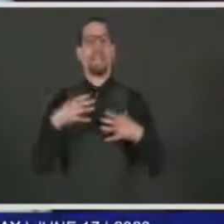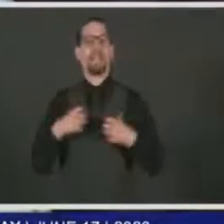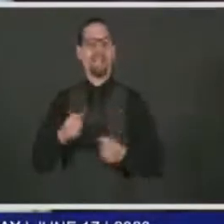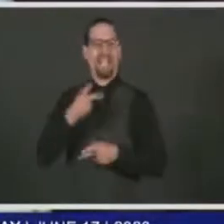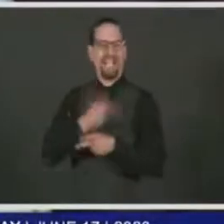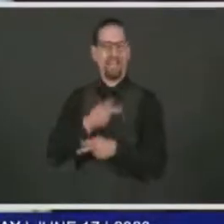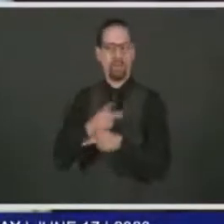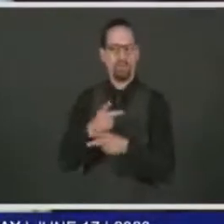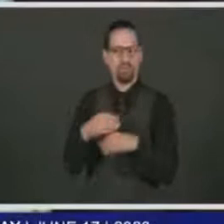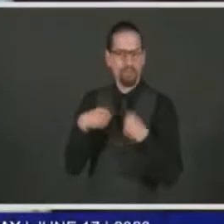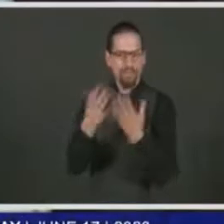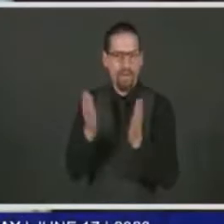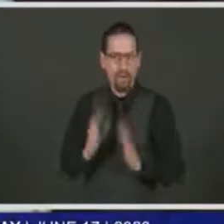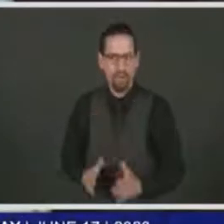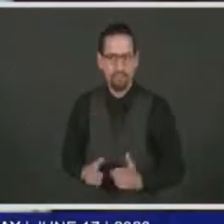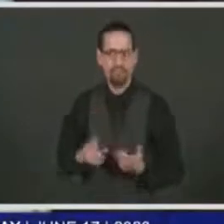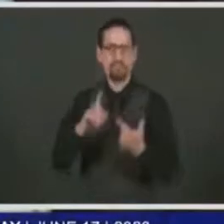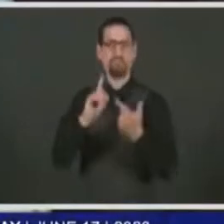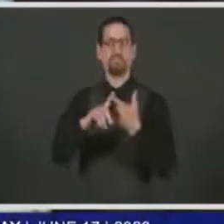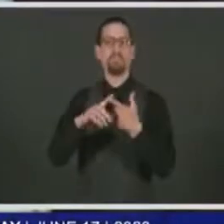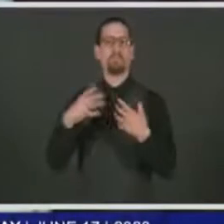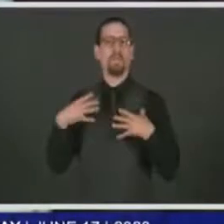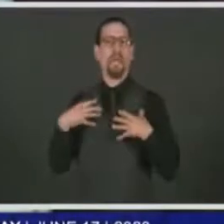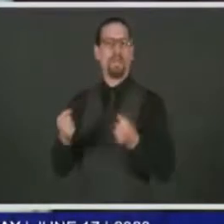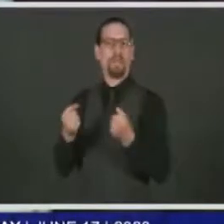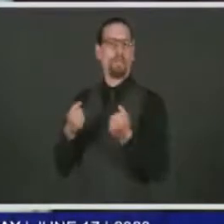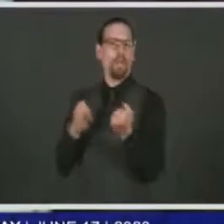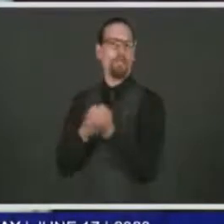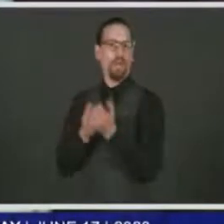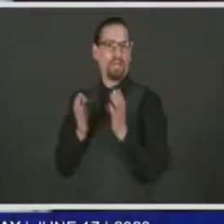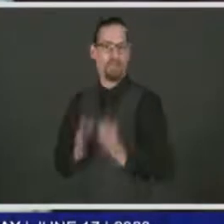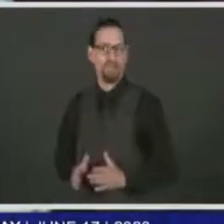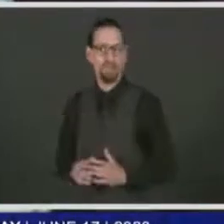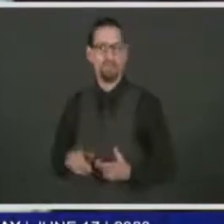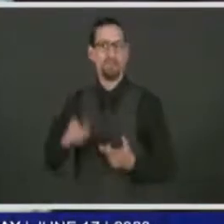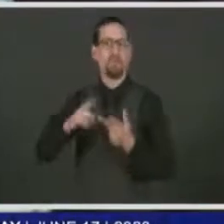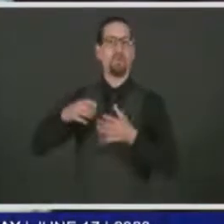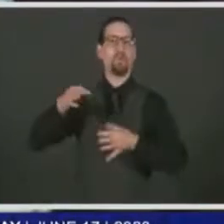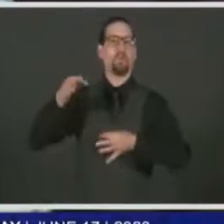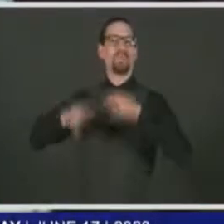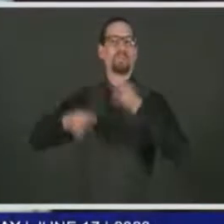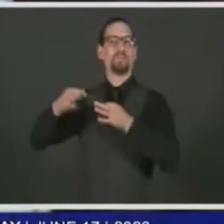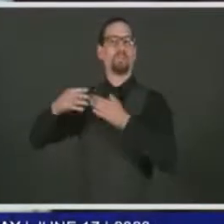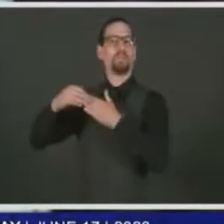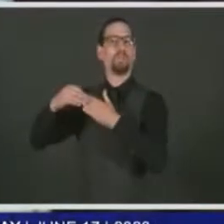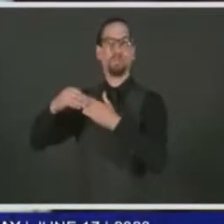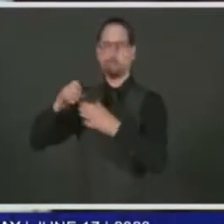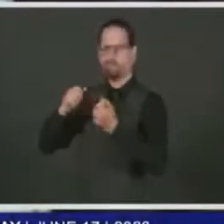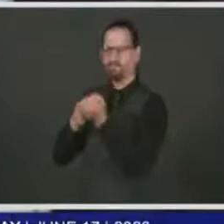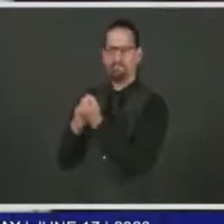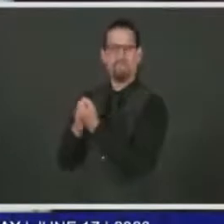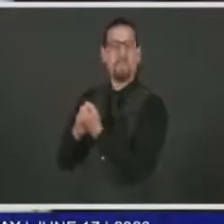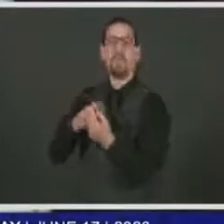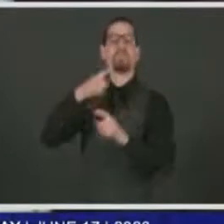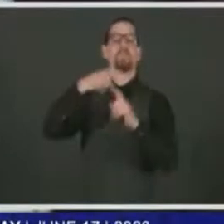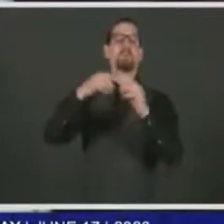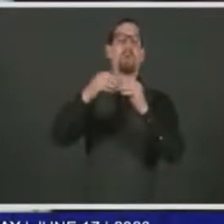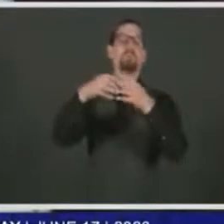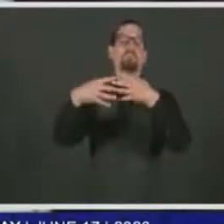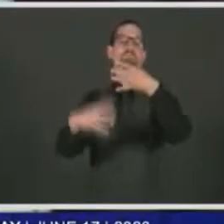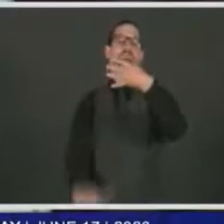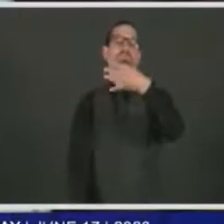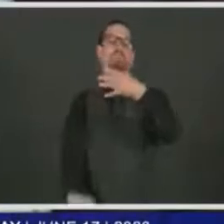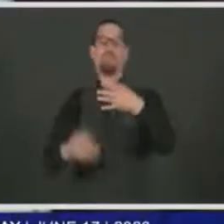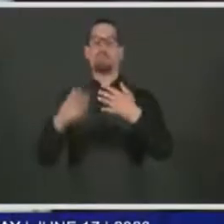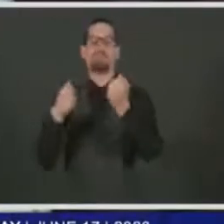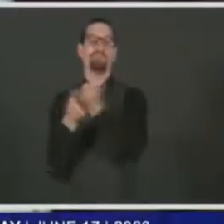in education, people in municipal leadership, and many others. While health is a part